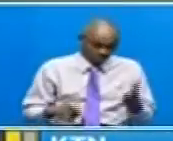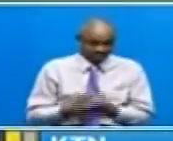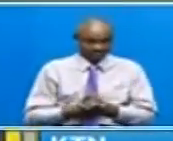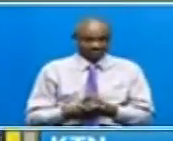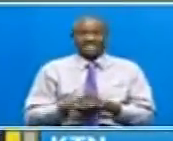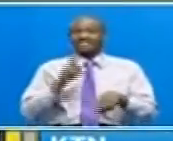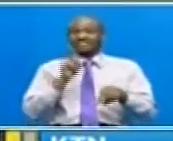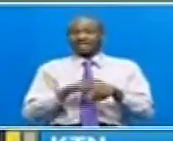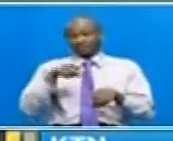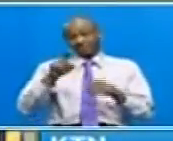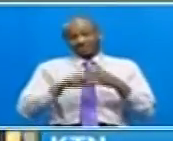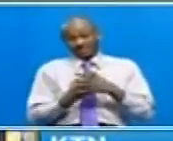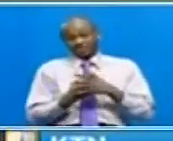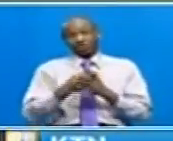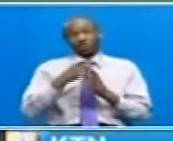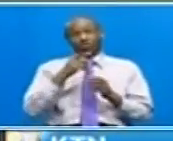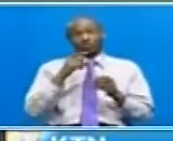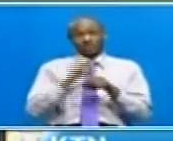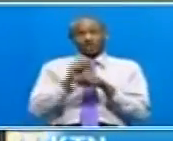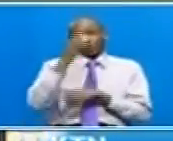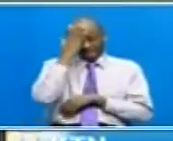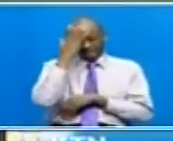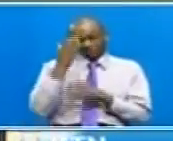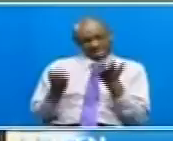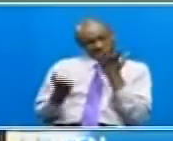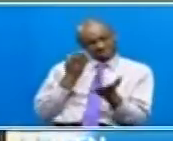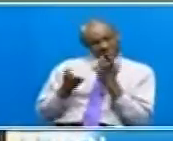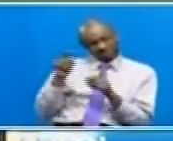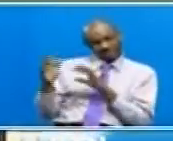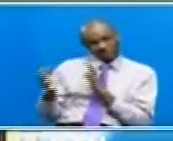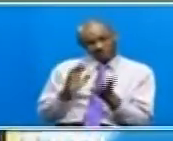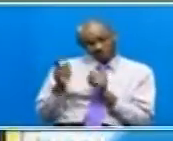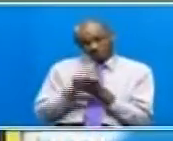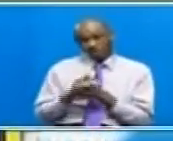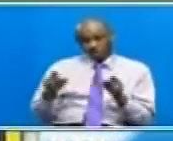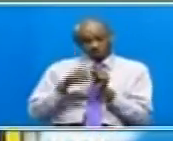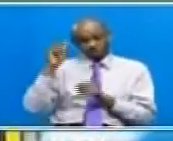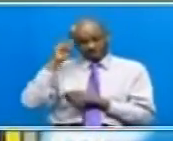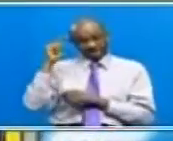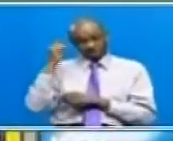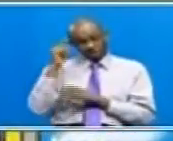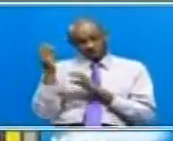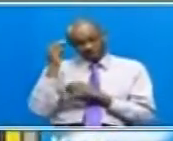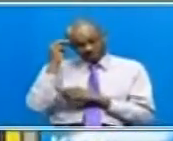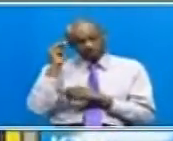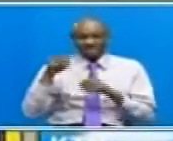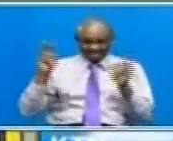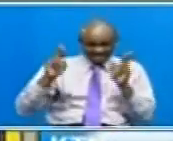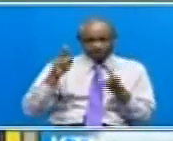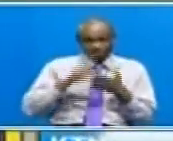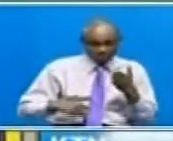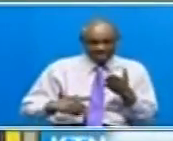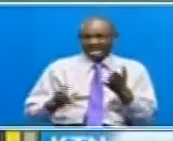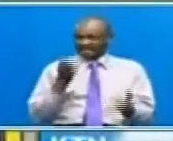back, remember he started training on Monday. We are assessing his fitness level. We are also assessing his mental level. Is he ready? Then we are